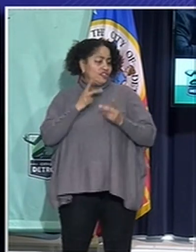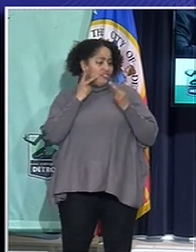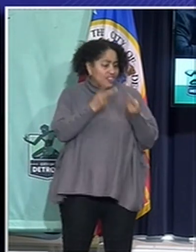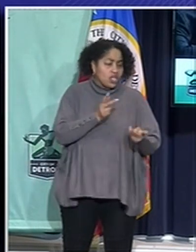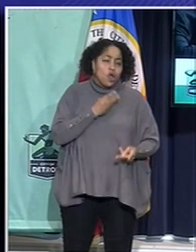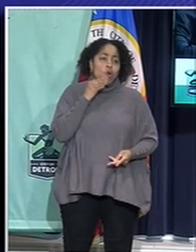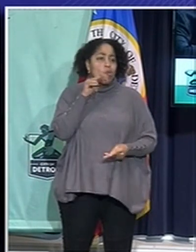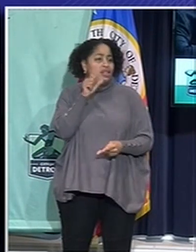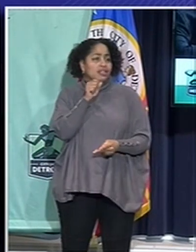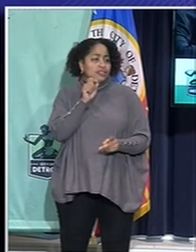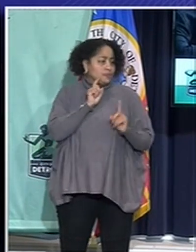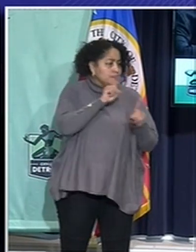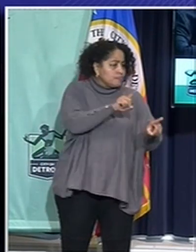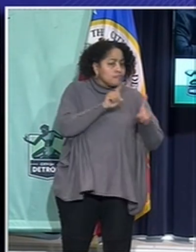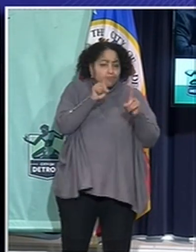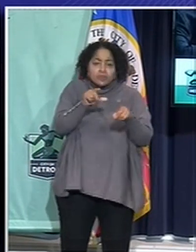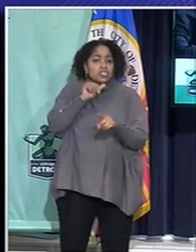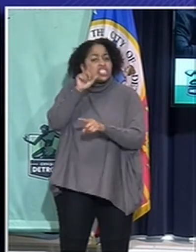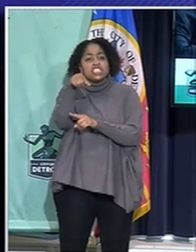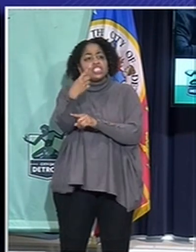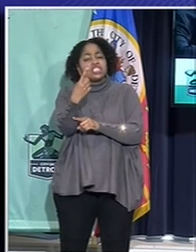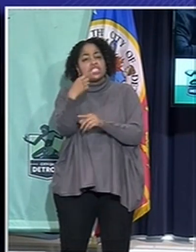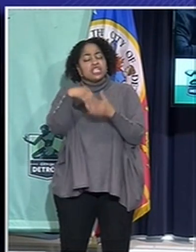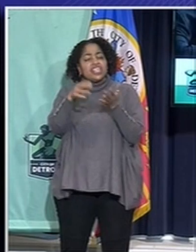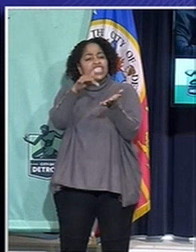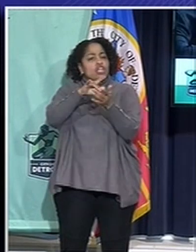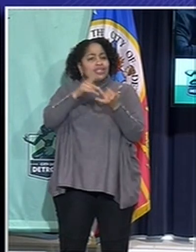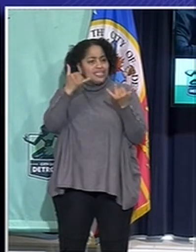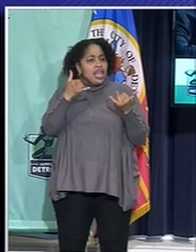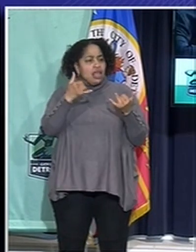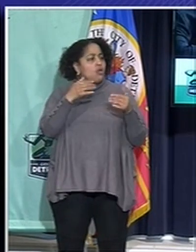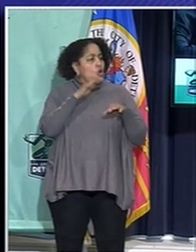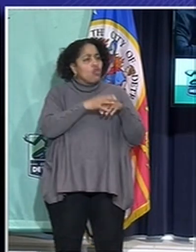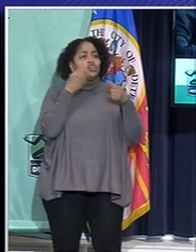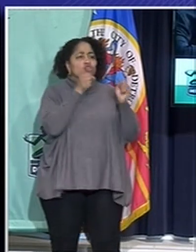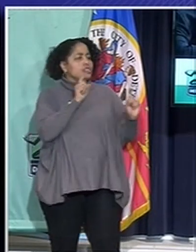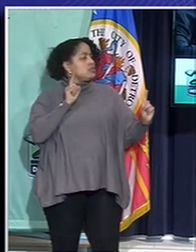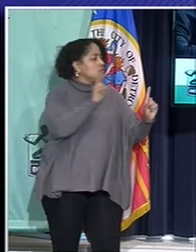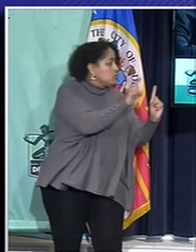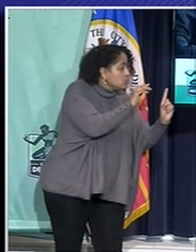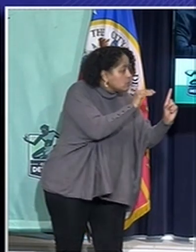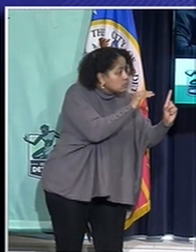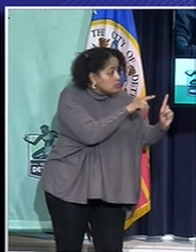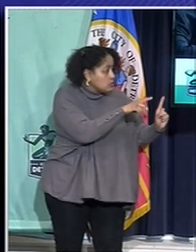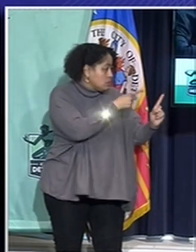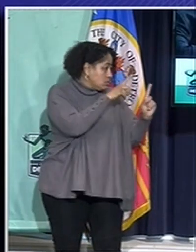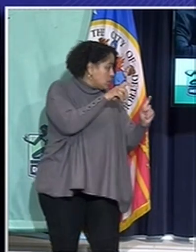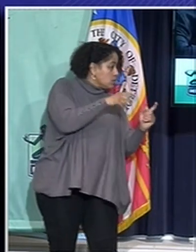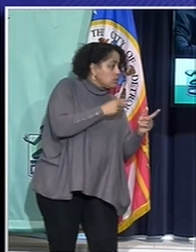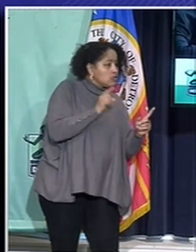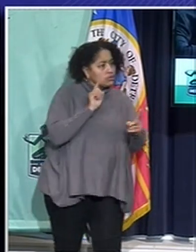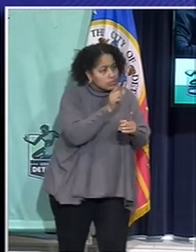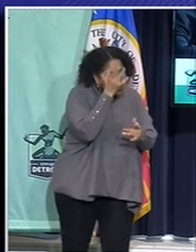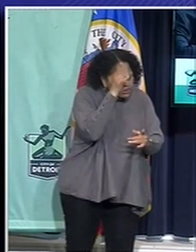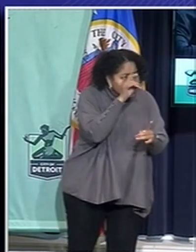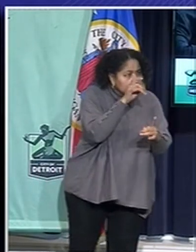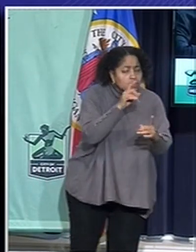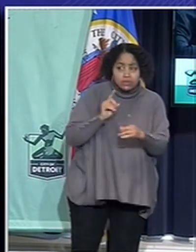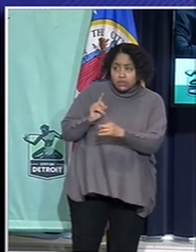homeless population, not just in the centers, but now we're starting to outreach onto the streets. And we are seeing homeless infection